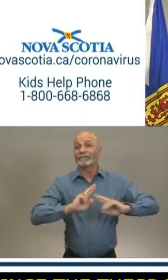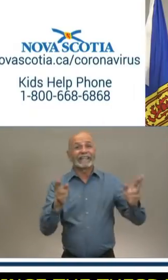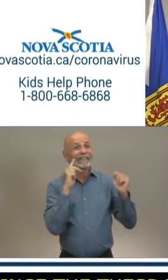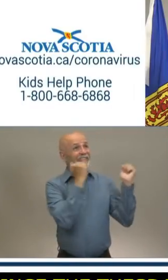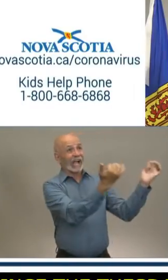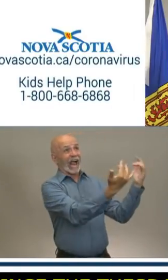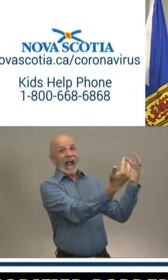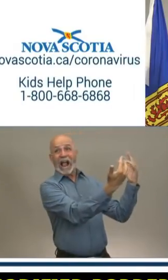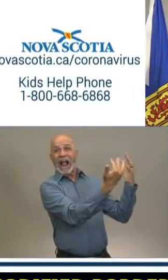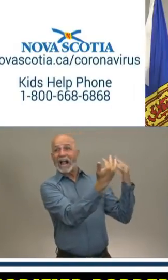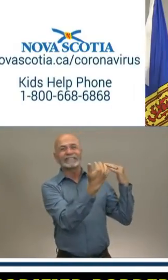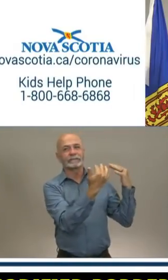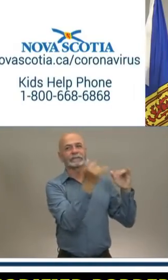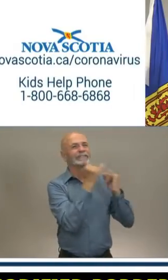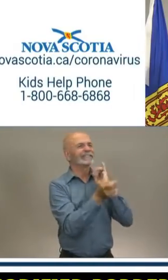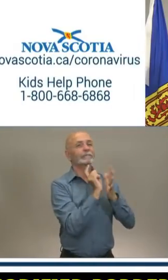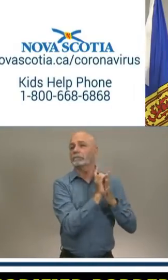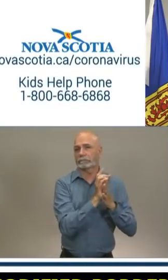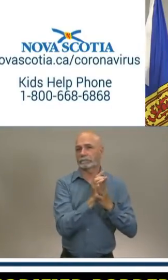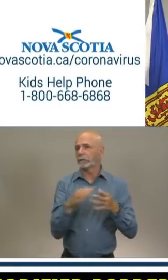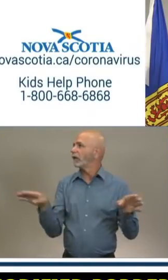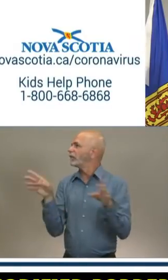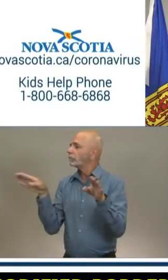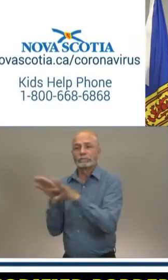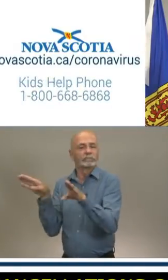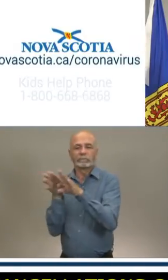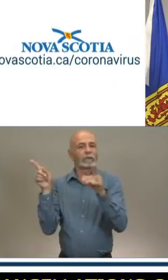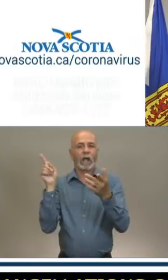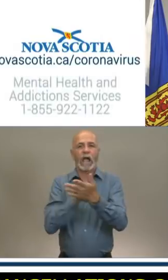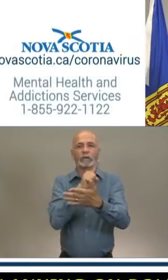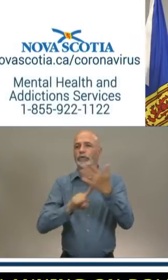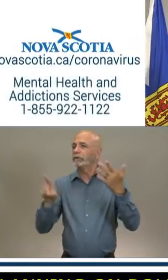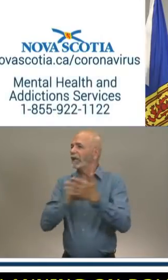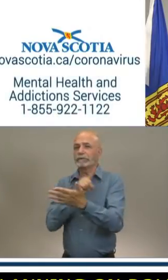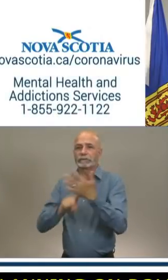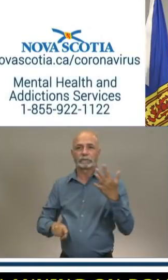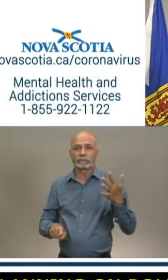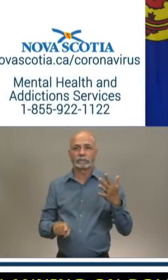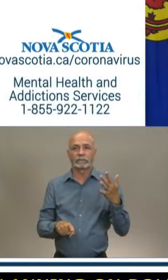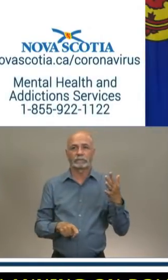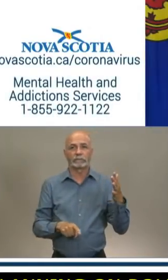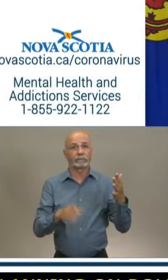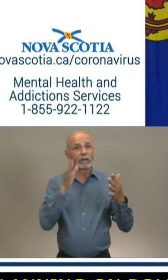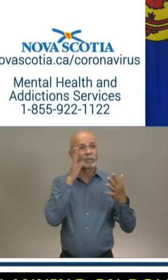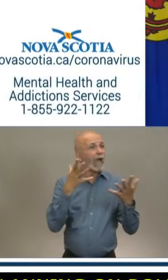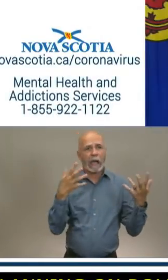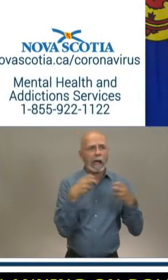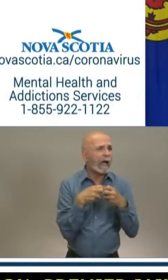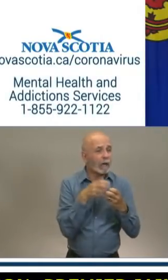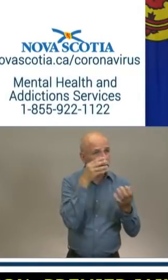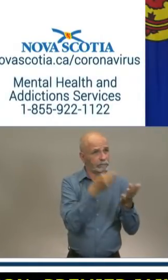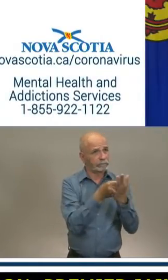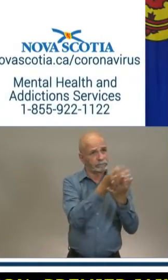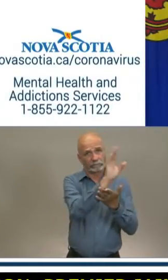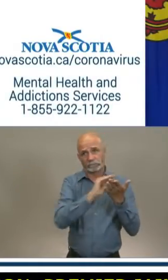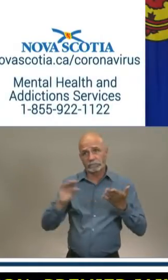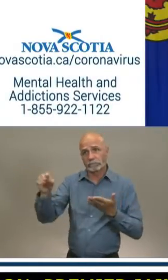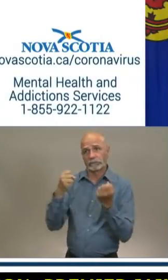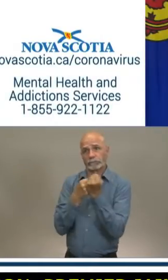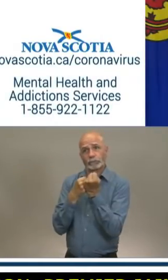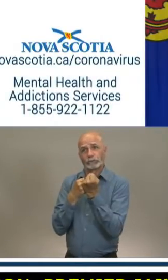more support for these types of businesses, or? Well, the package that amounts to $18 million is a